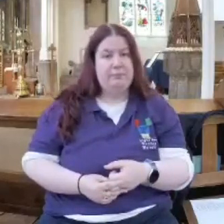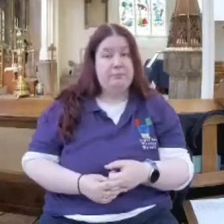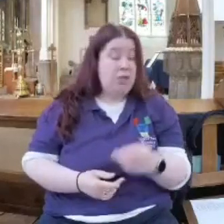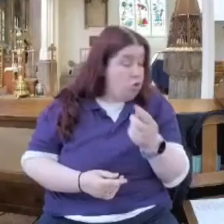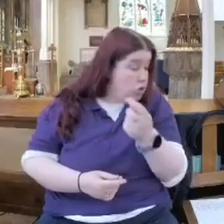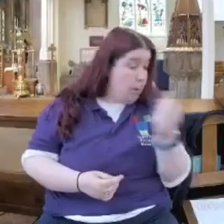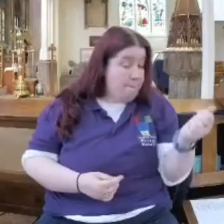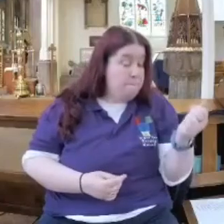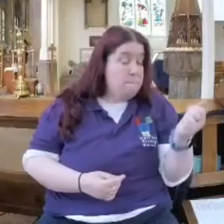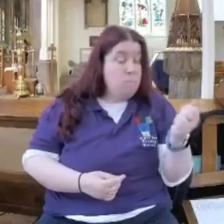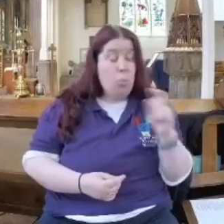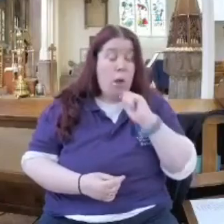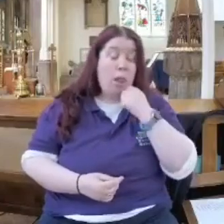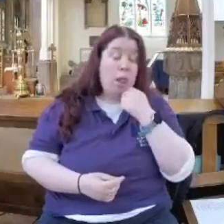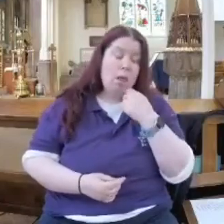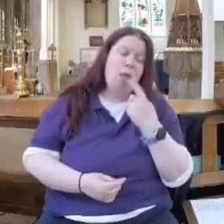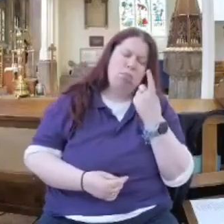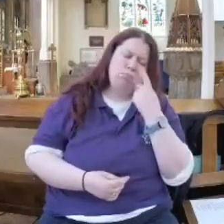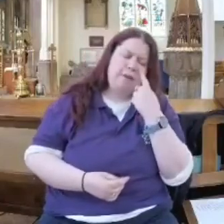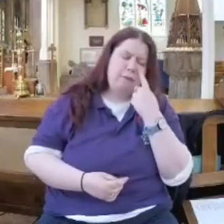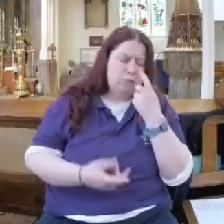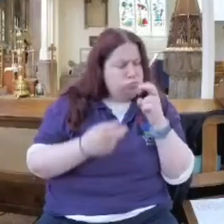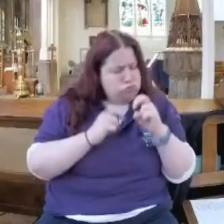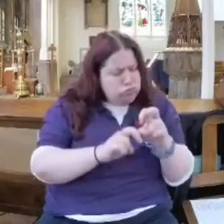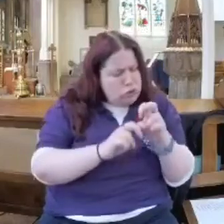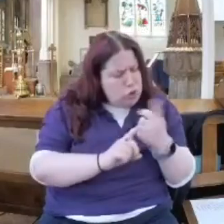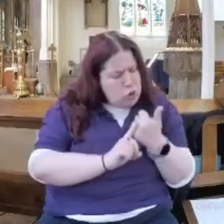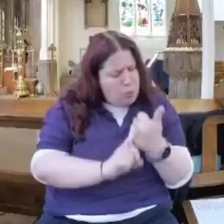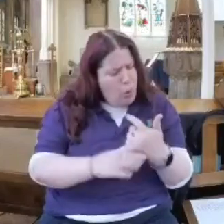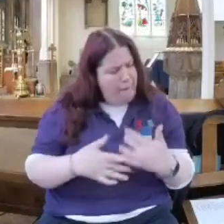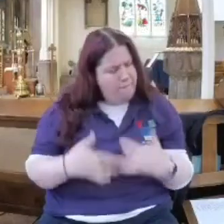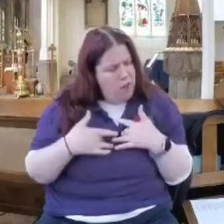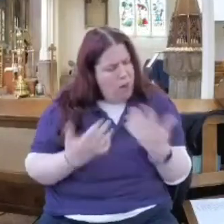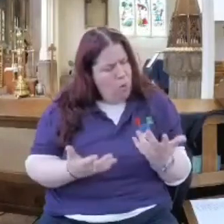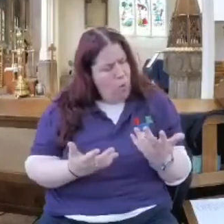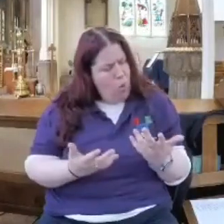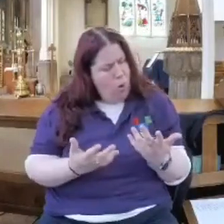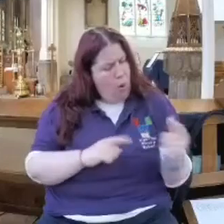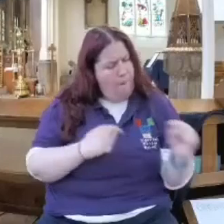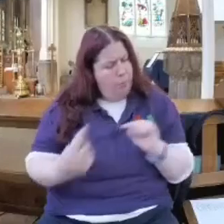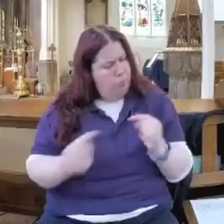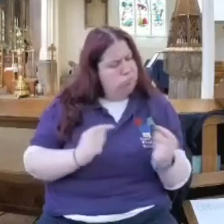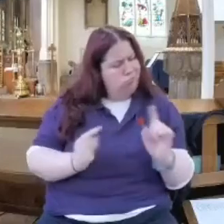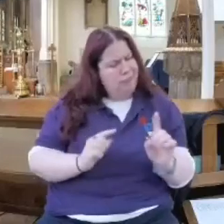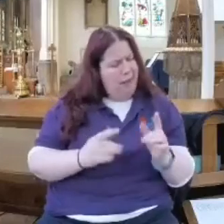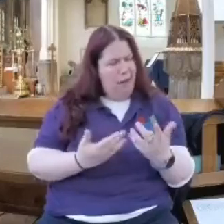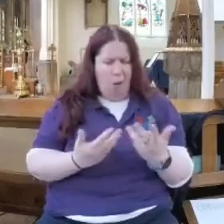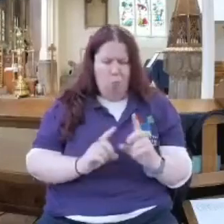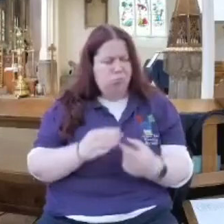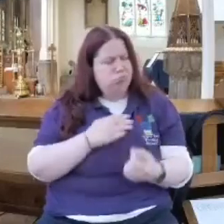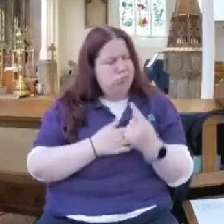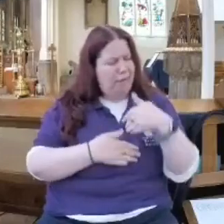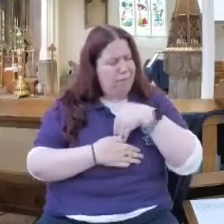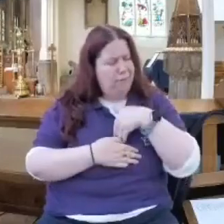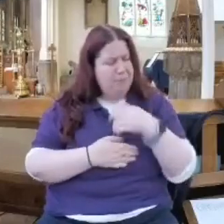Some do look at evidence, though, and I want to draw attention to 3 people who examined the evidence of